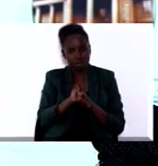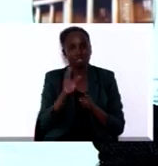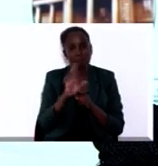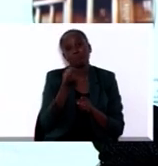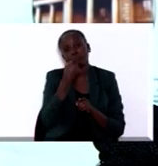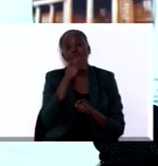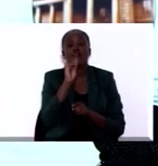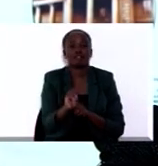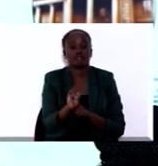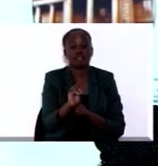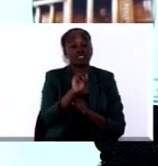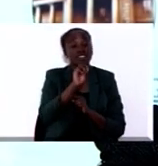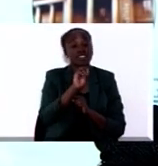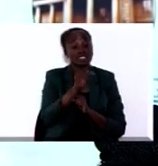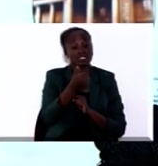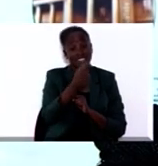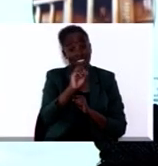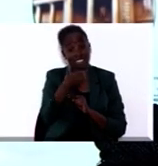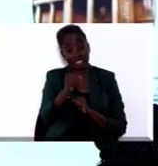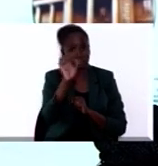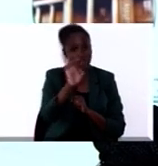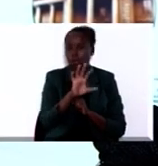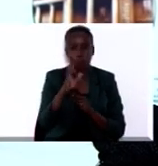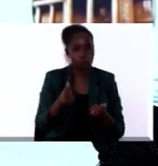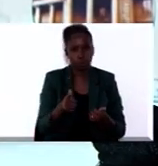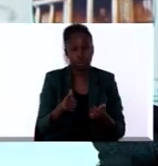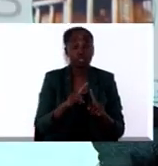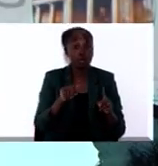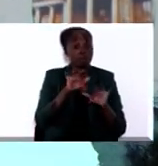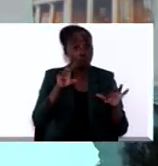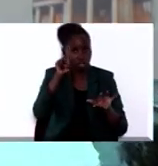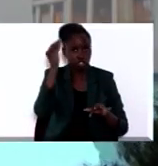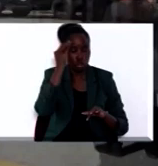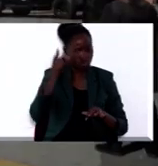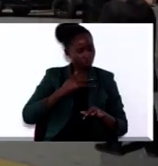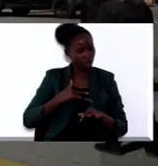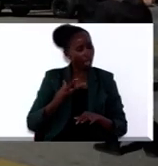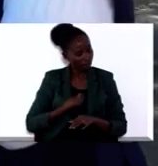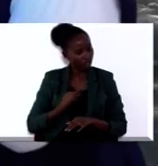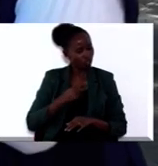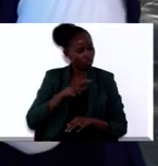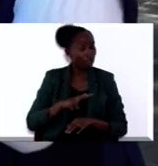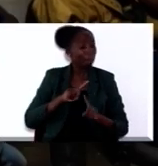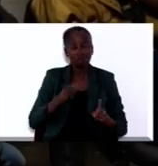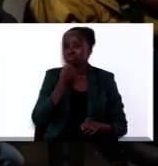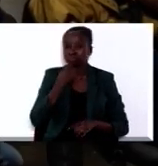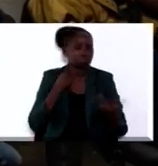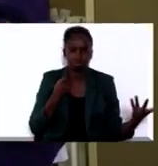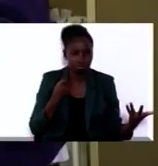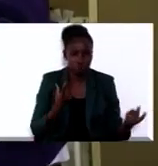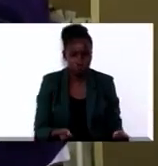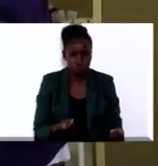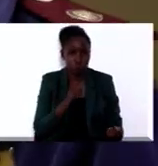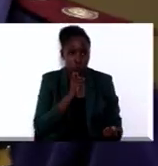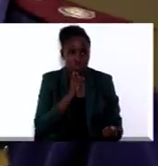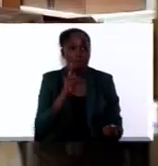are 66% is not so good. So people know their status, but they are not going for treatment. Only 66